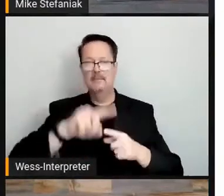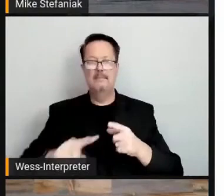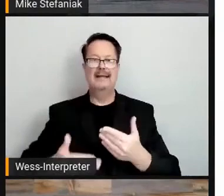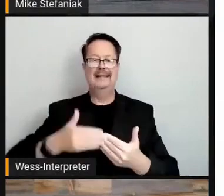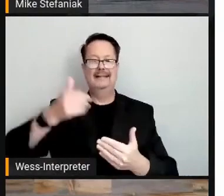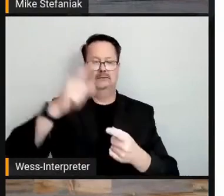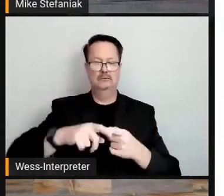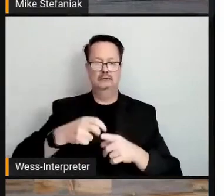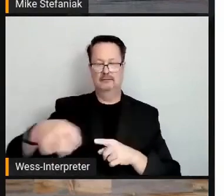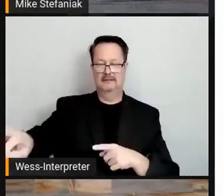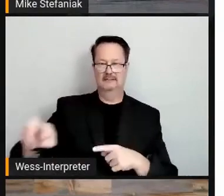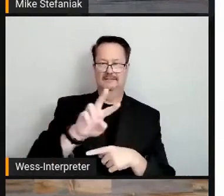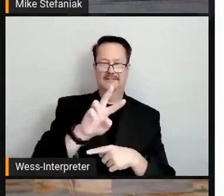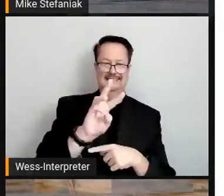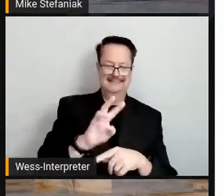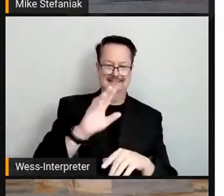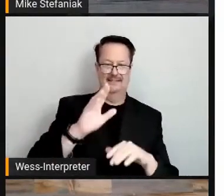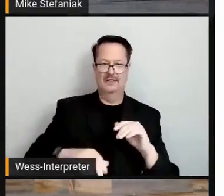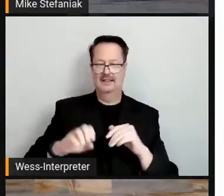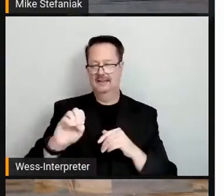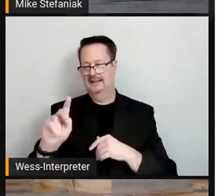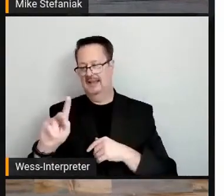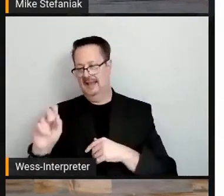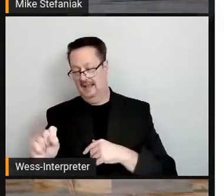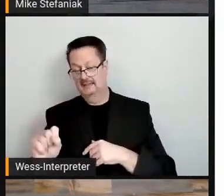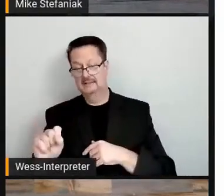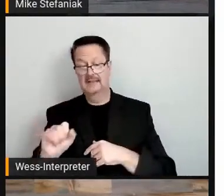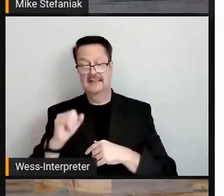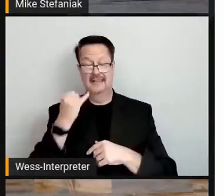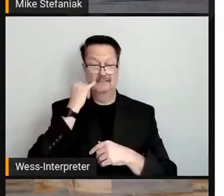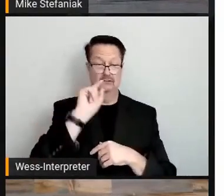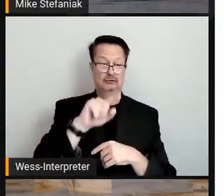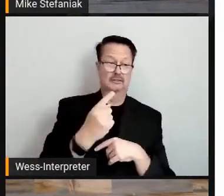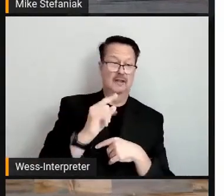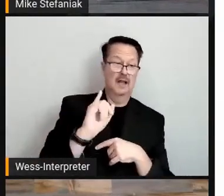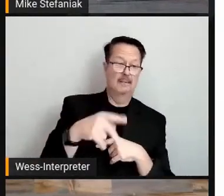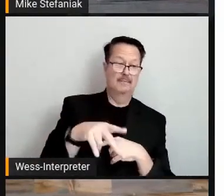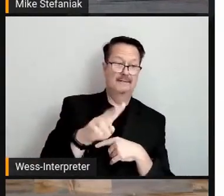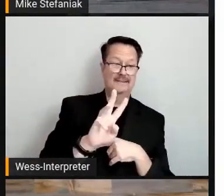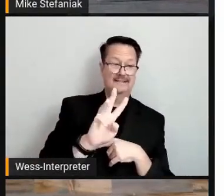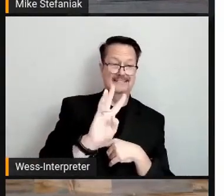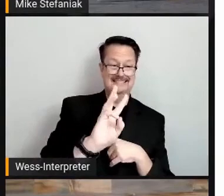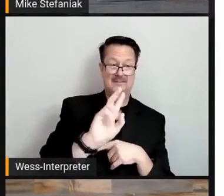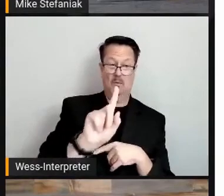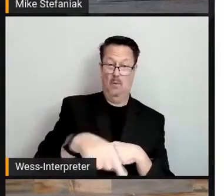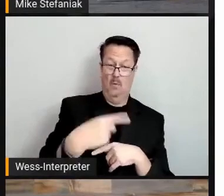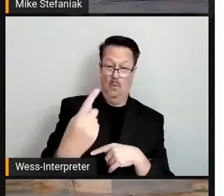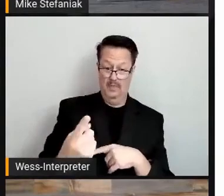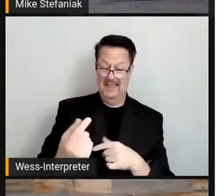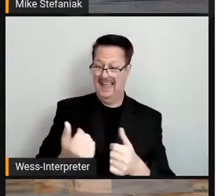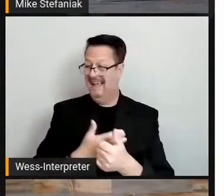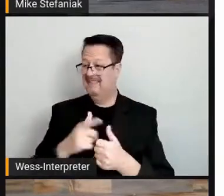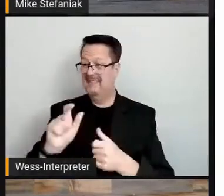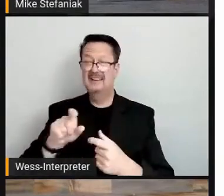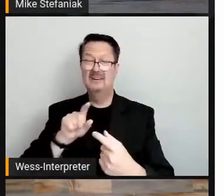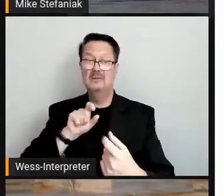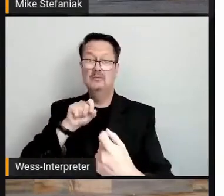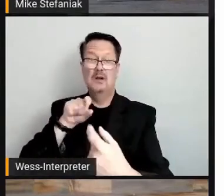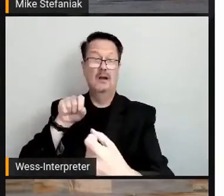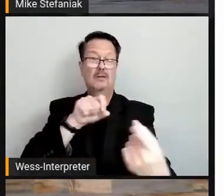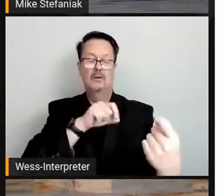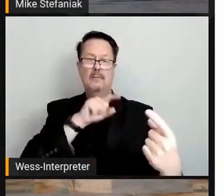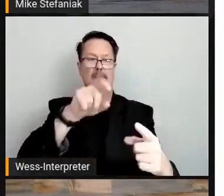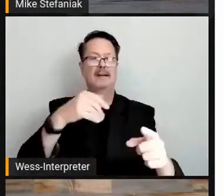to v6 and EKS, versus if we just did IPv6 only, then everything your pod needed to talk to would also have